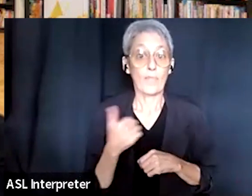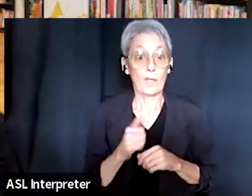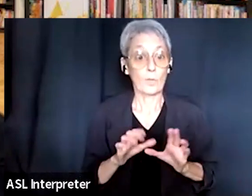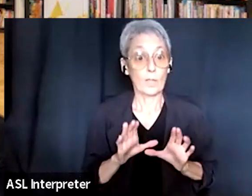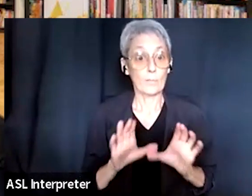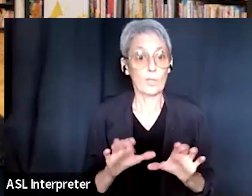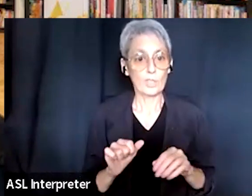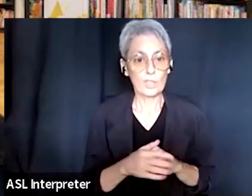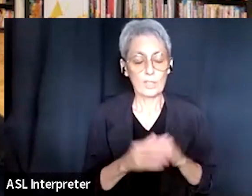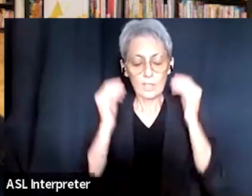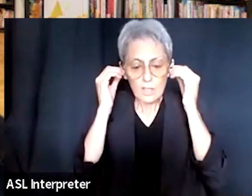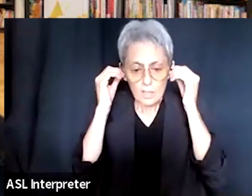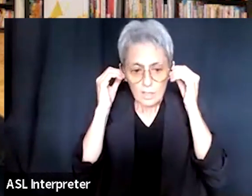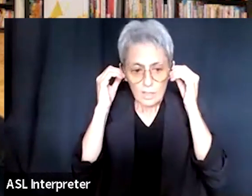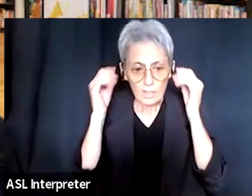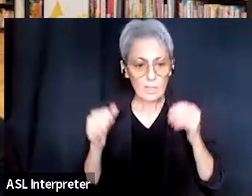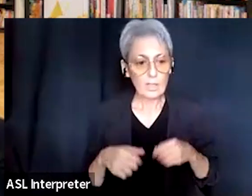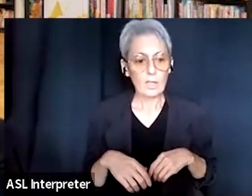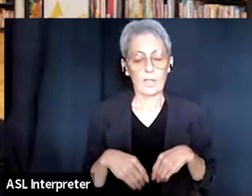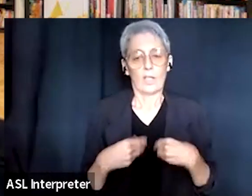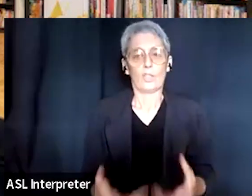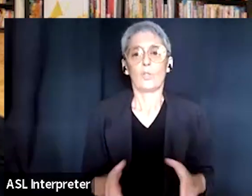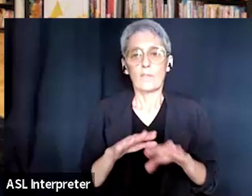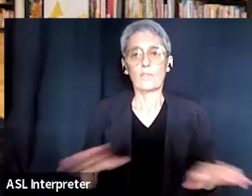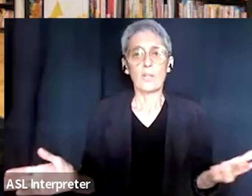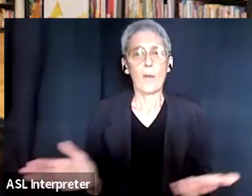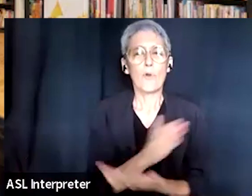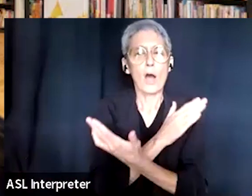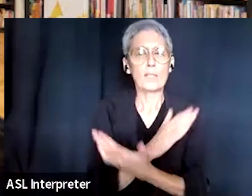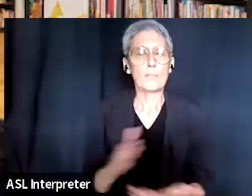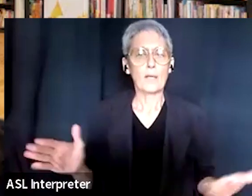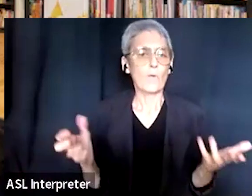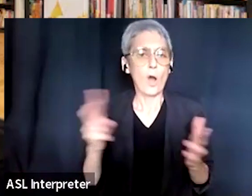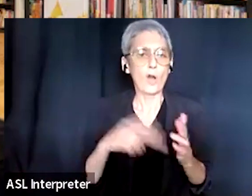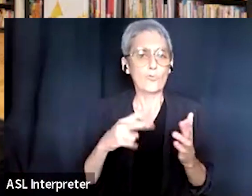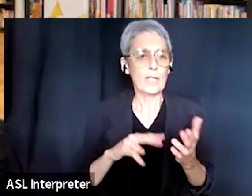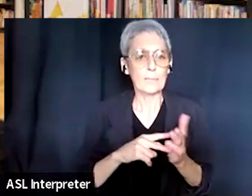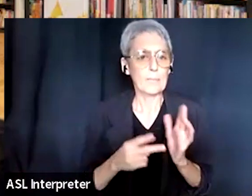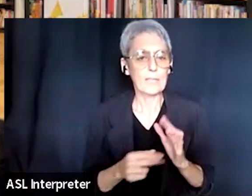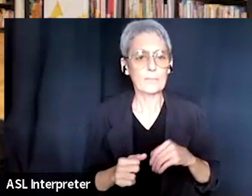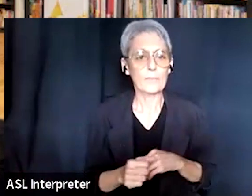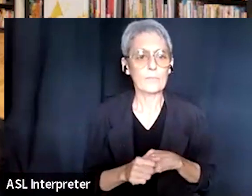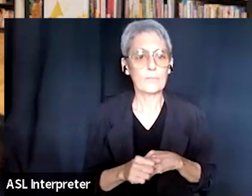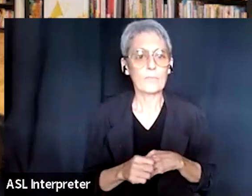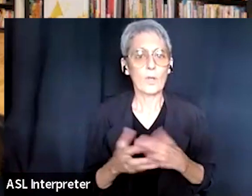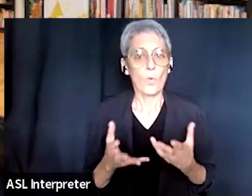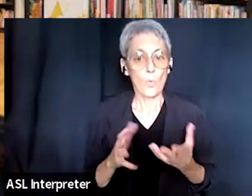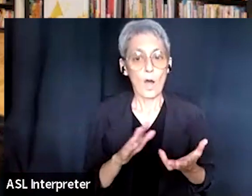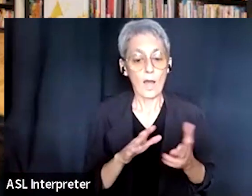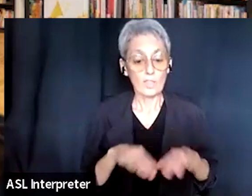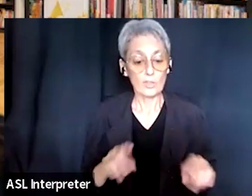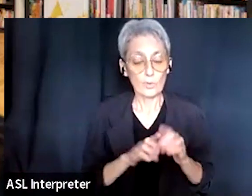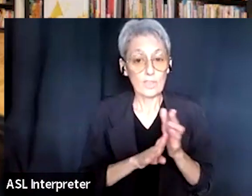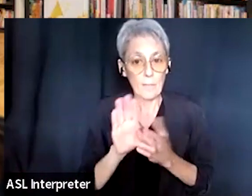is giving children a broad spectrum of what reading is, so that we can develop children into critically engaged readers. And I think one of